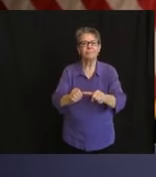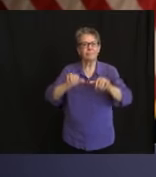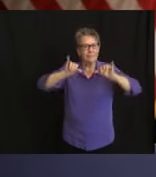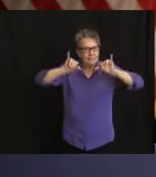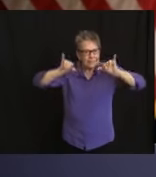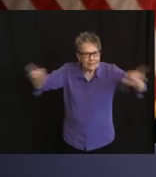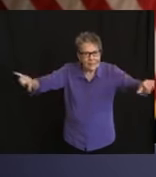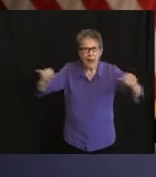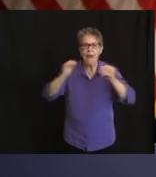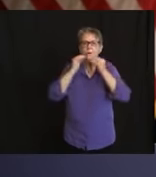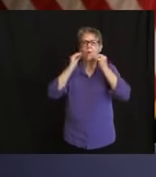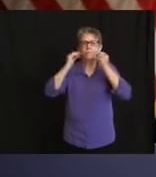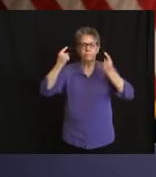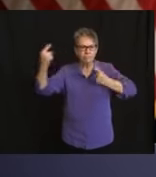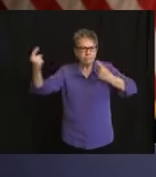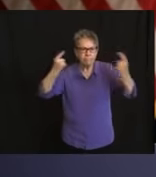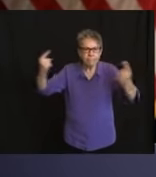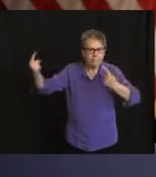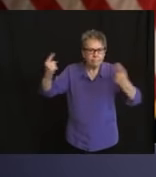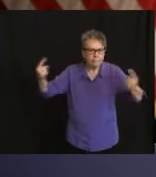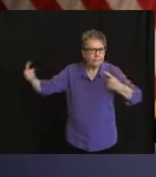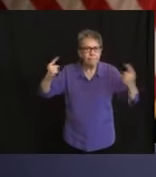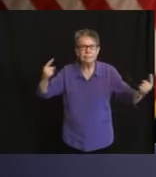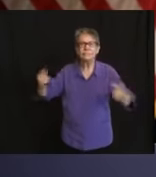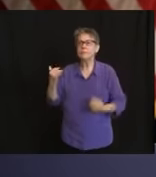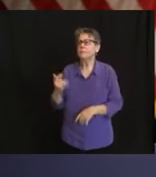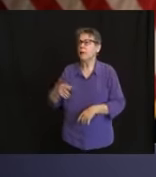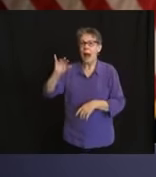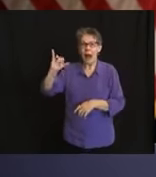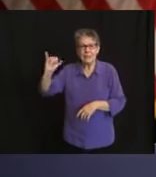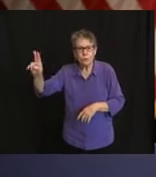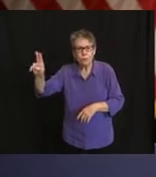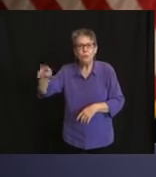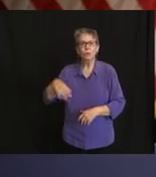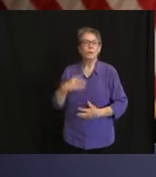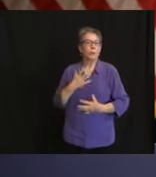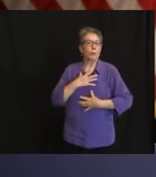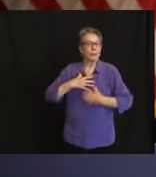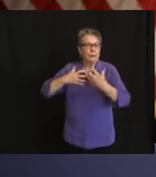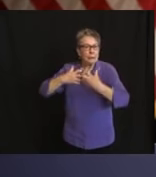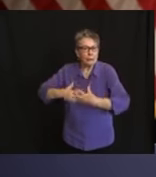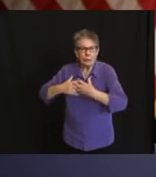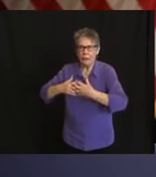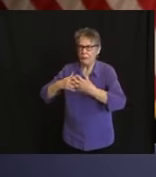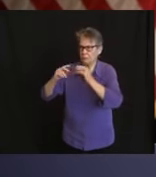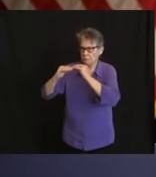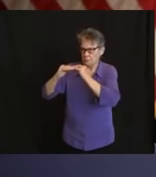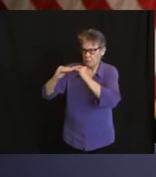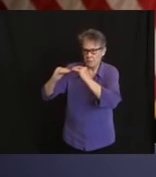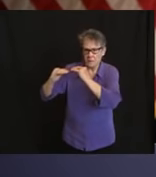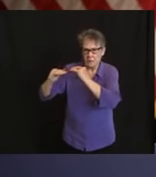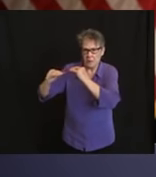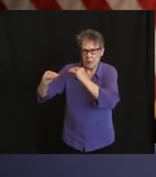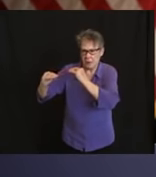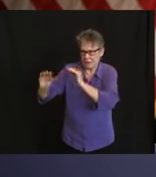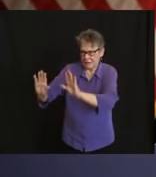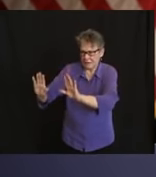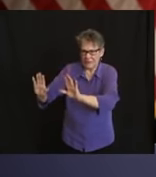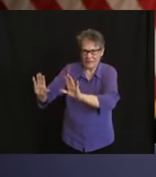or ventilators have stabilized, we're not there yet. And if that weren't enough, to lose